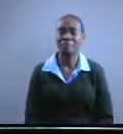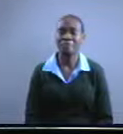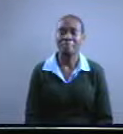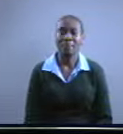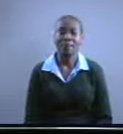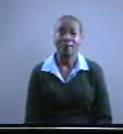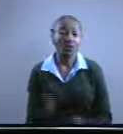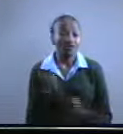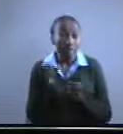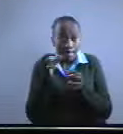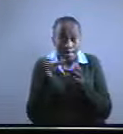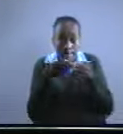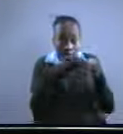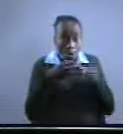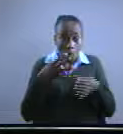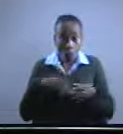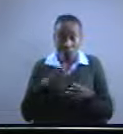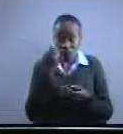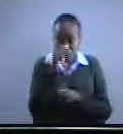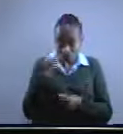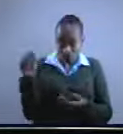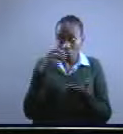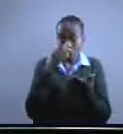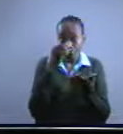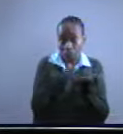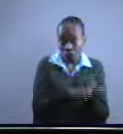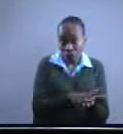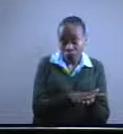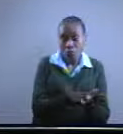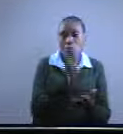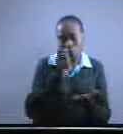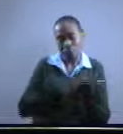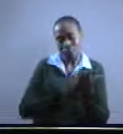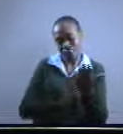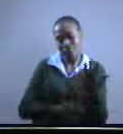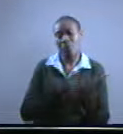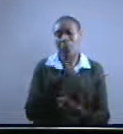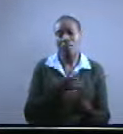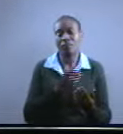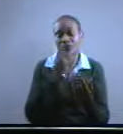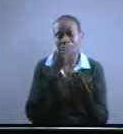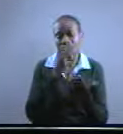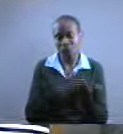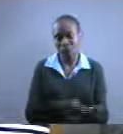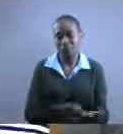If parties want the objections recorded, we will record the objections.